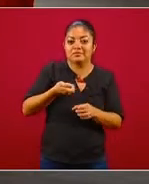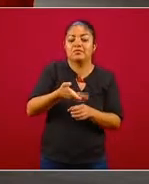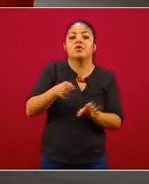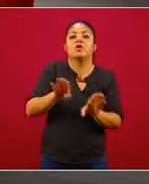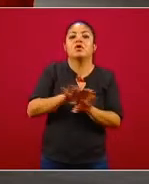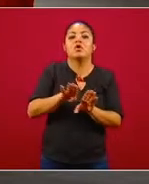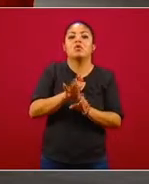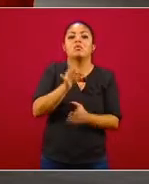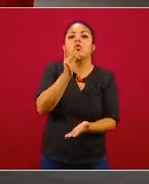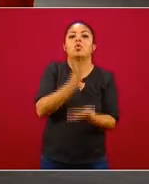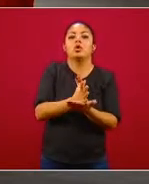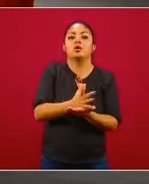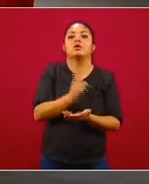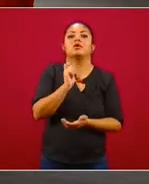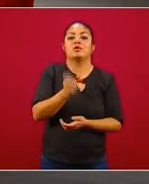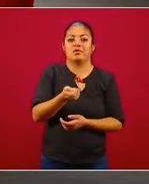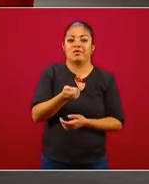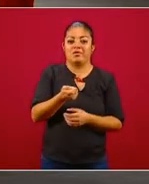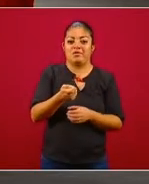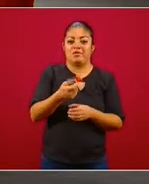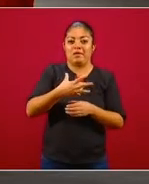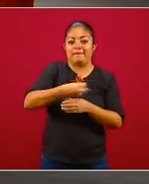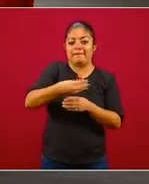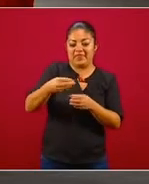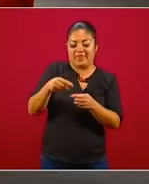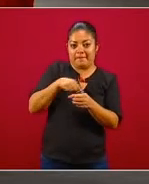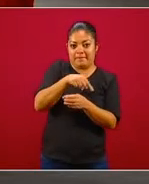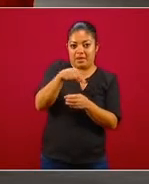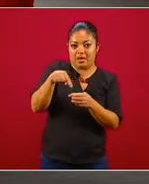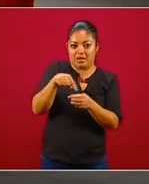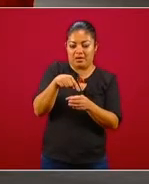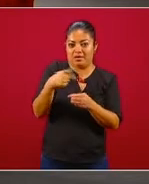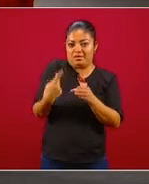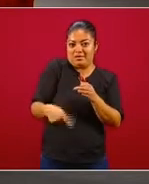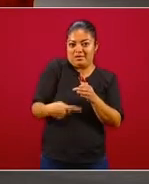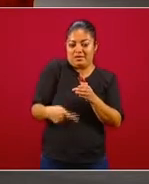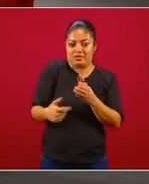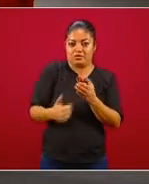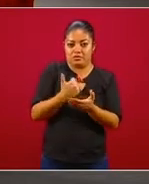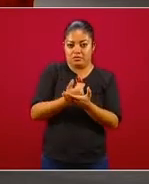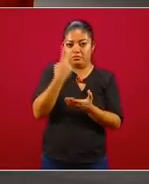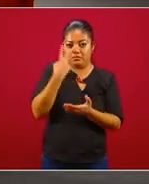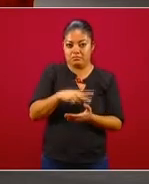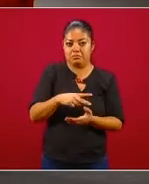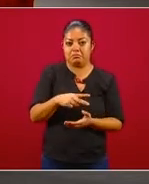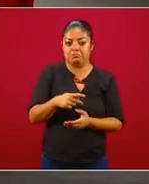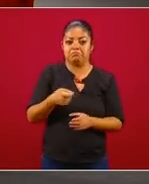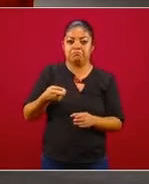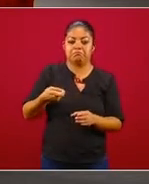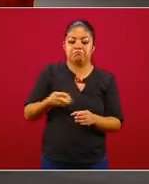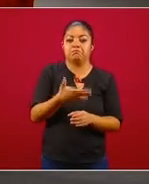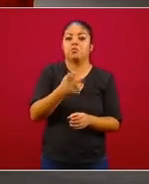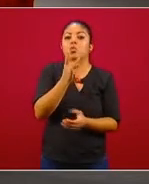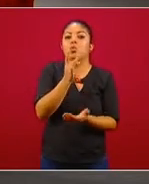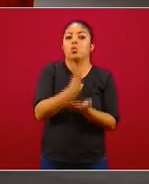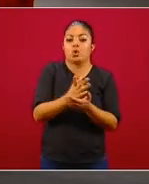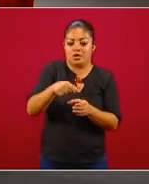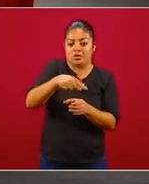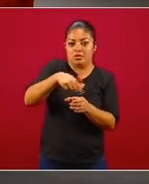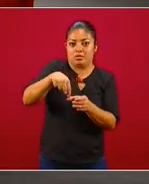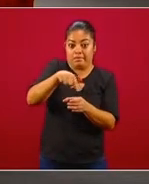of the state of Mexico, but they are considered one single transmission